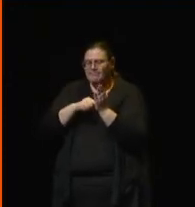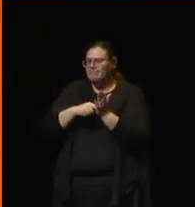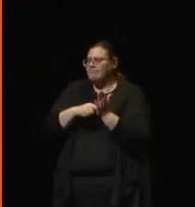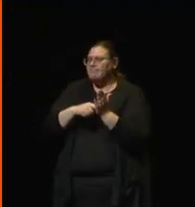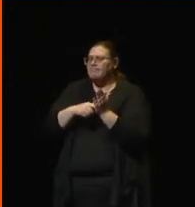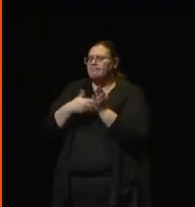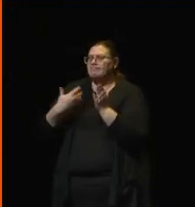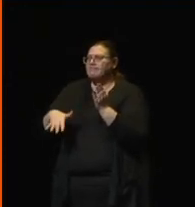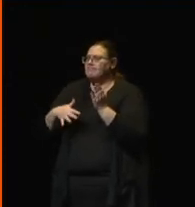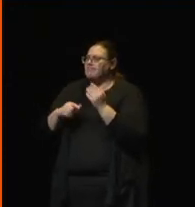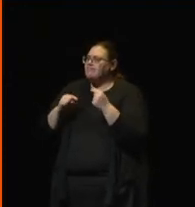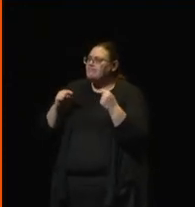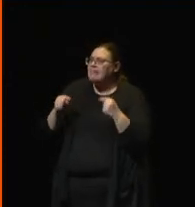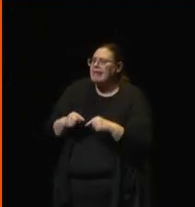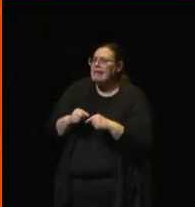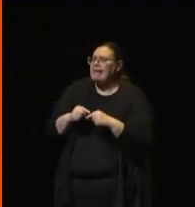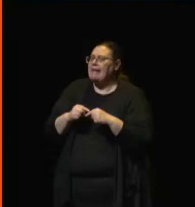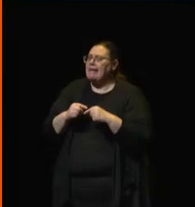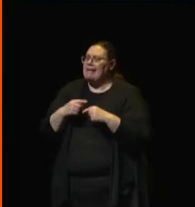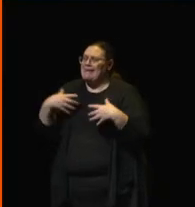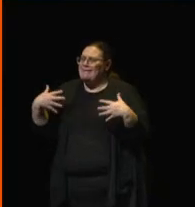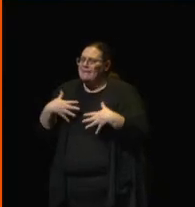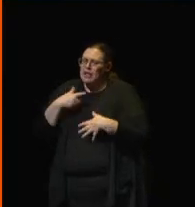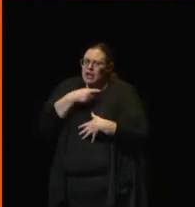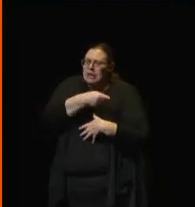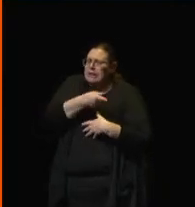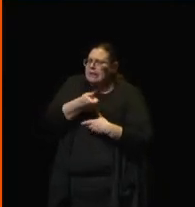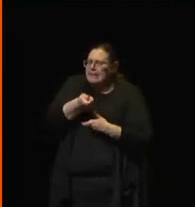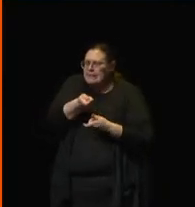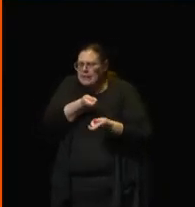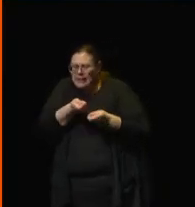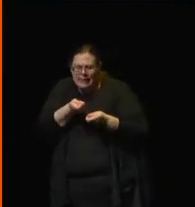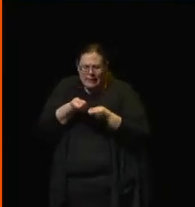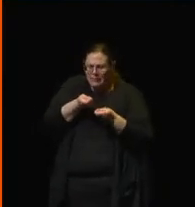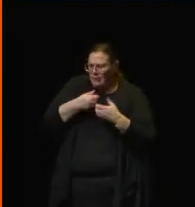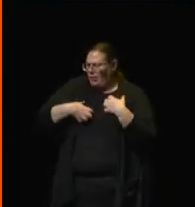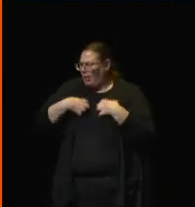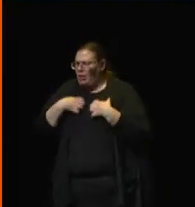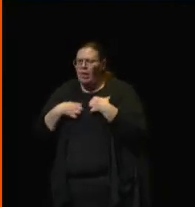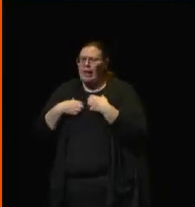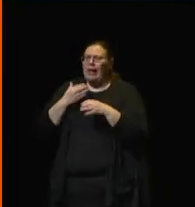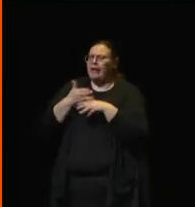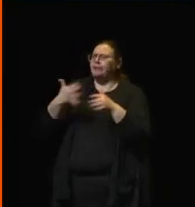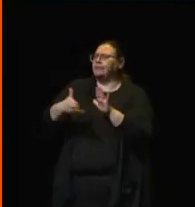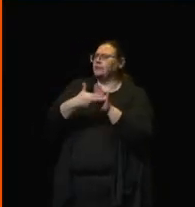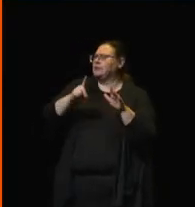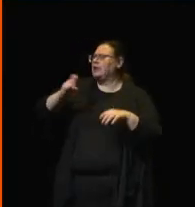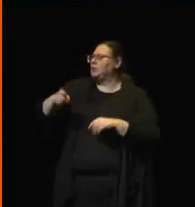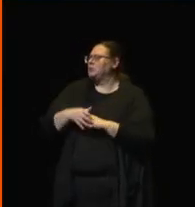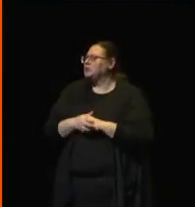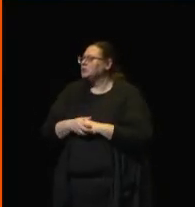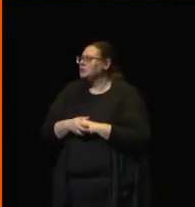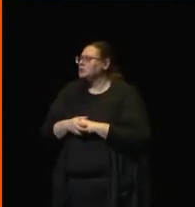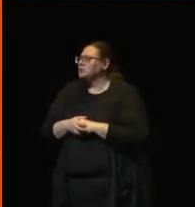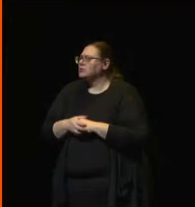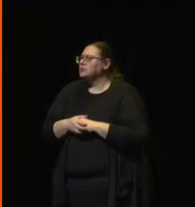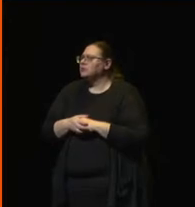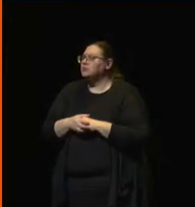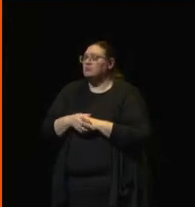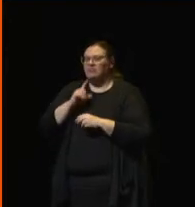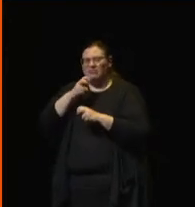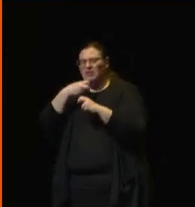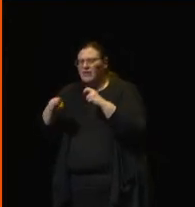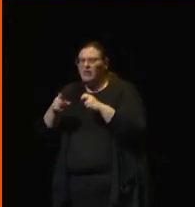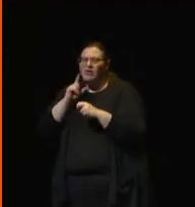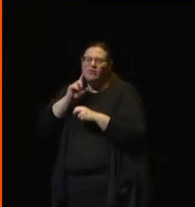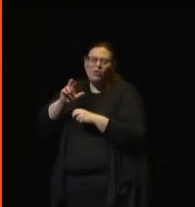pain and the fear he wrestled with after getting his diagnosis. How hard it all was on Rachel and